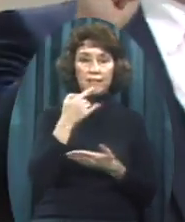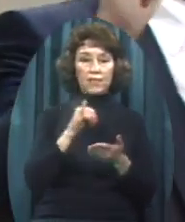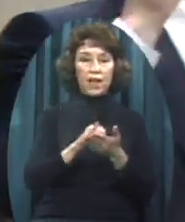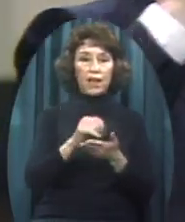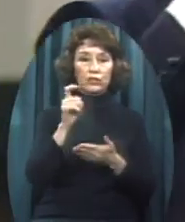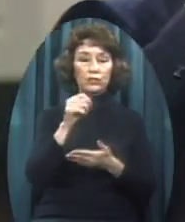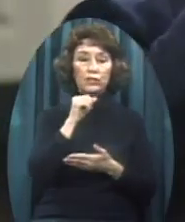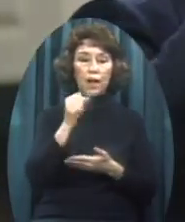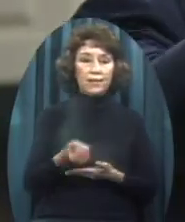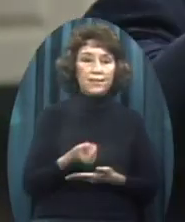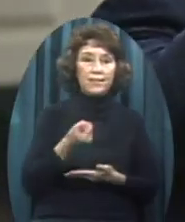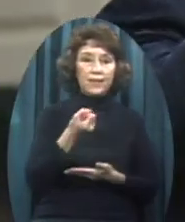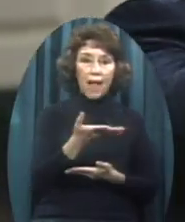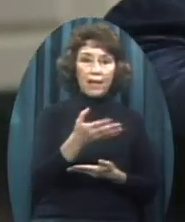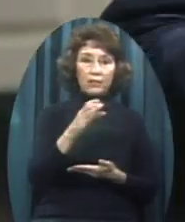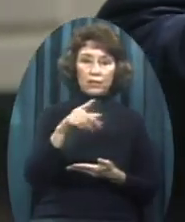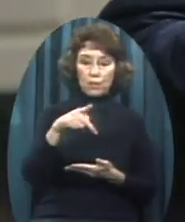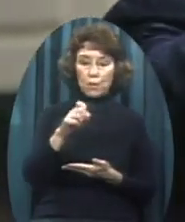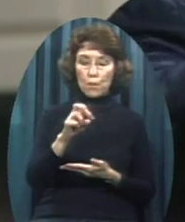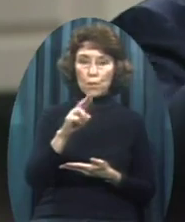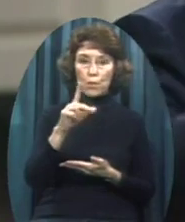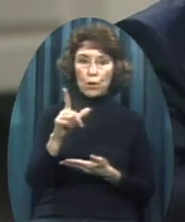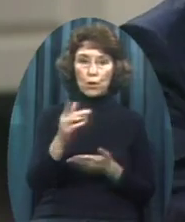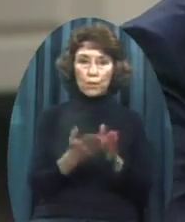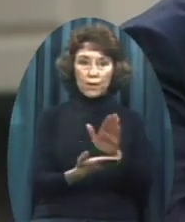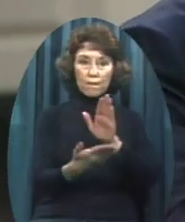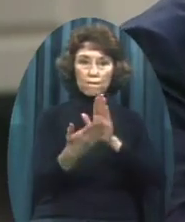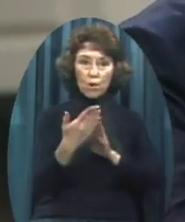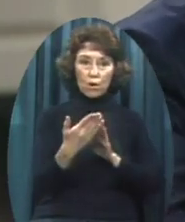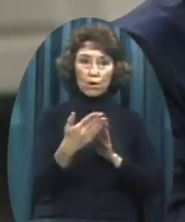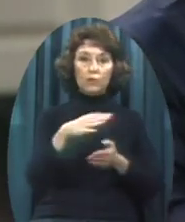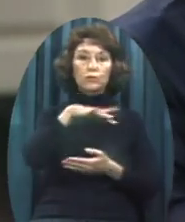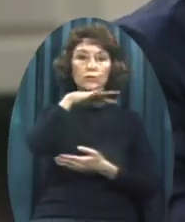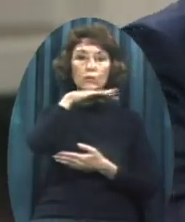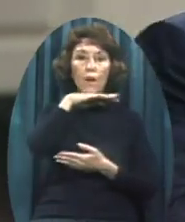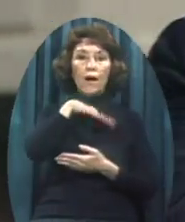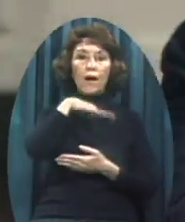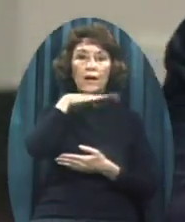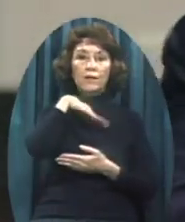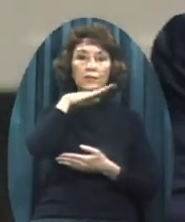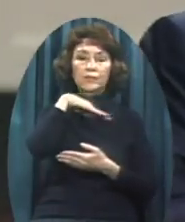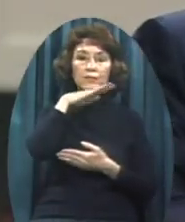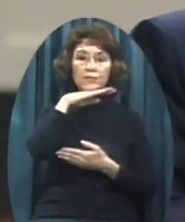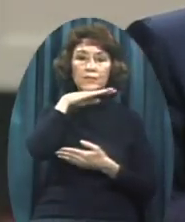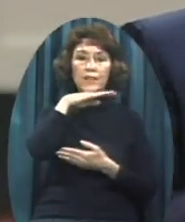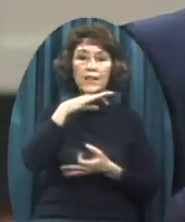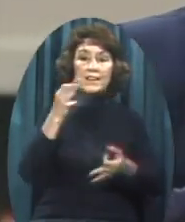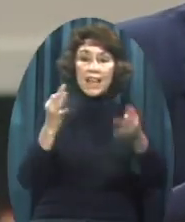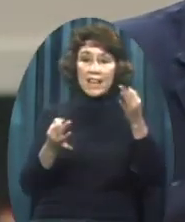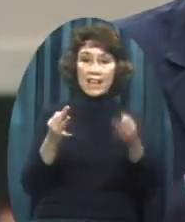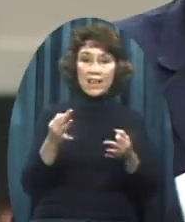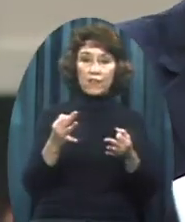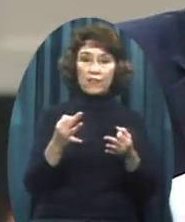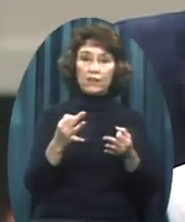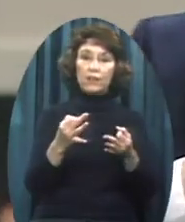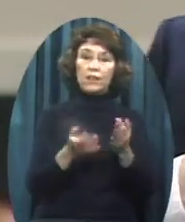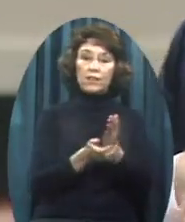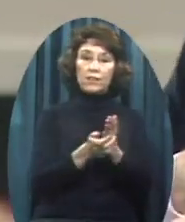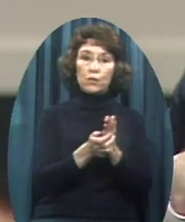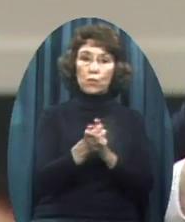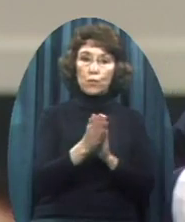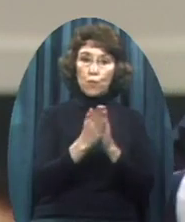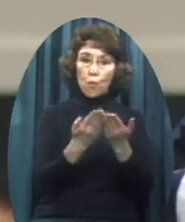believe that if they sold one magazine because of my name, that I should speak out against that.